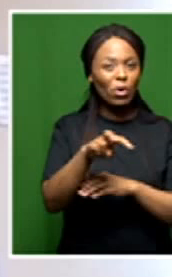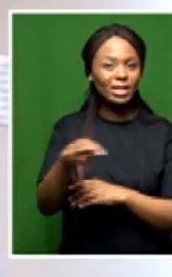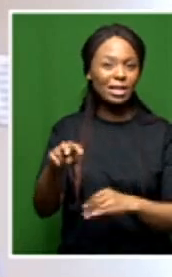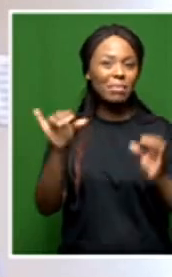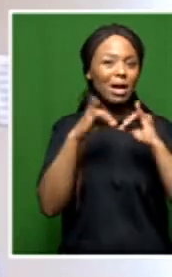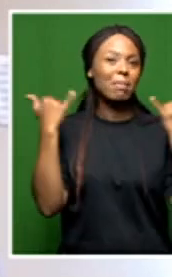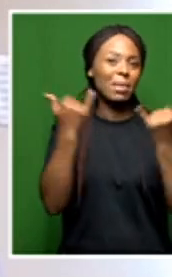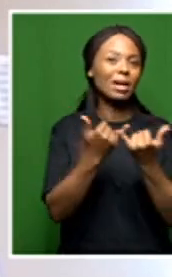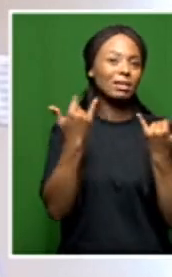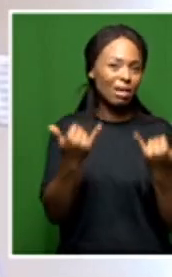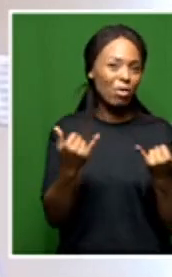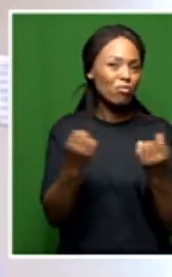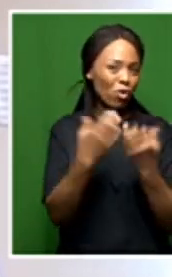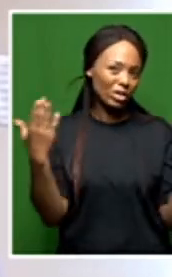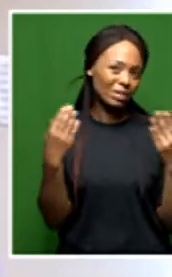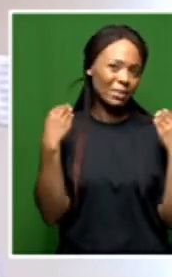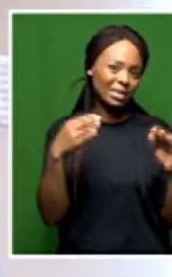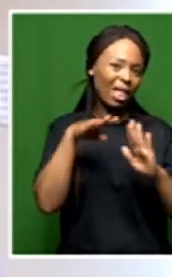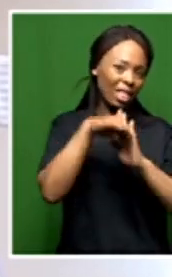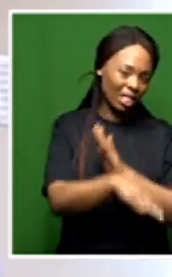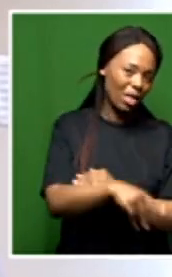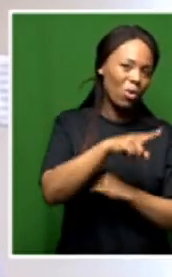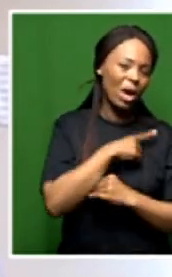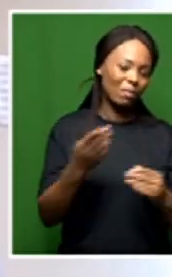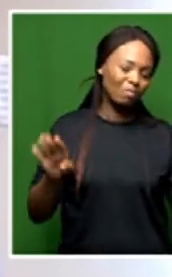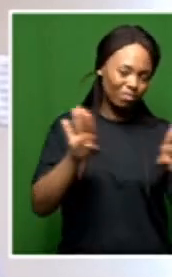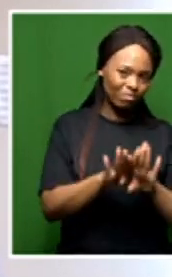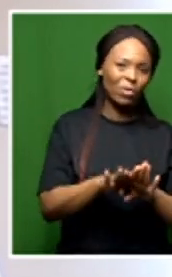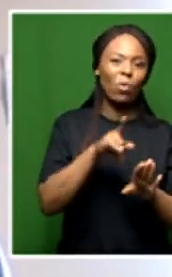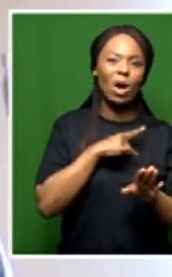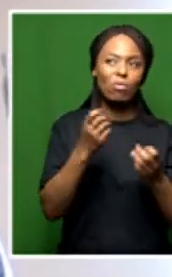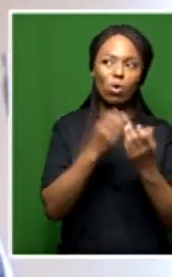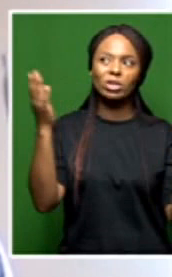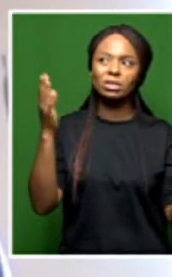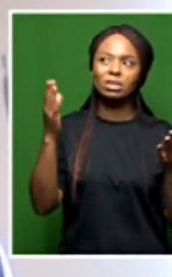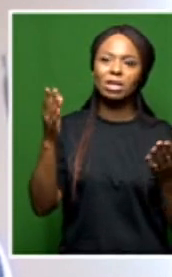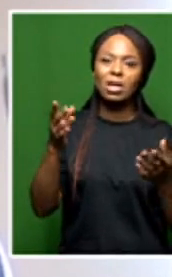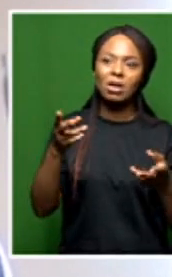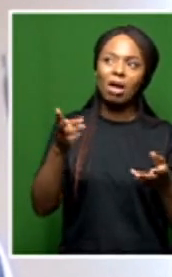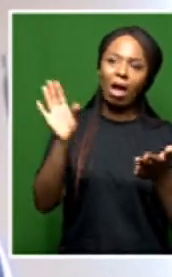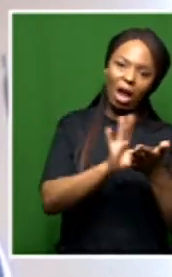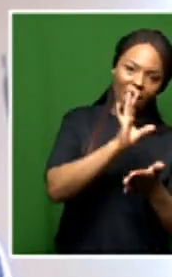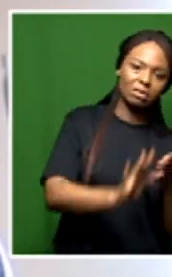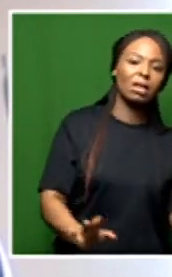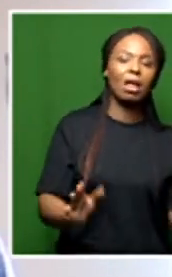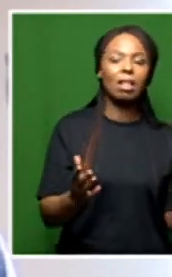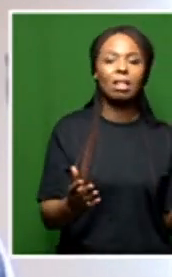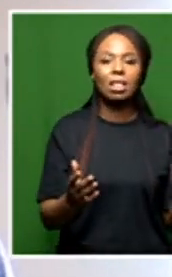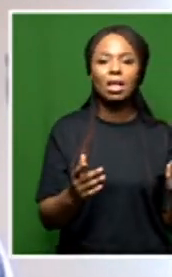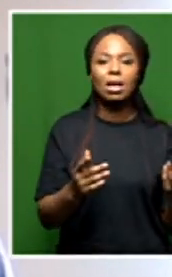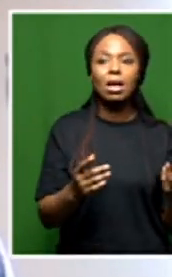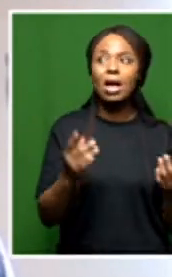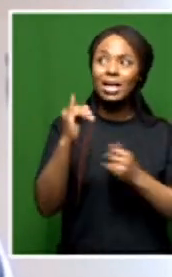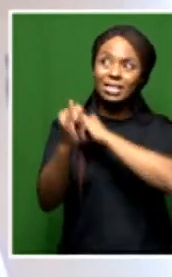of bookings. And this cancellation, which have come amid to these international bans, which have been imposed to South Africa in